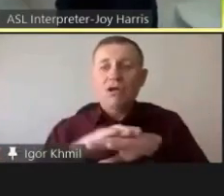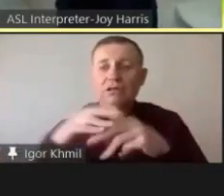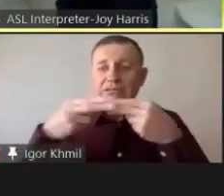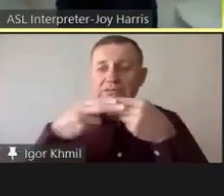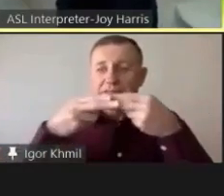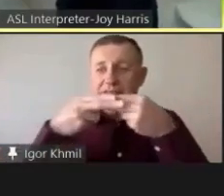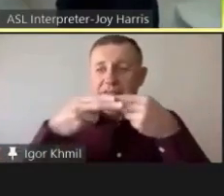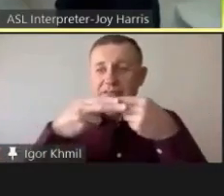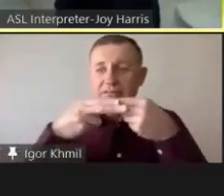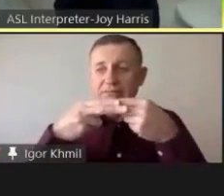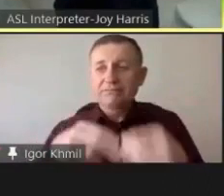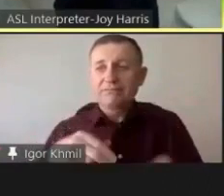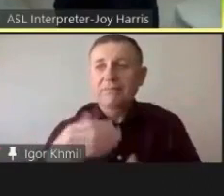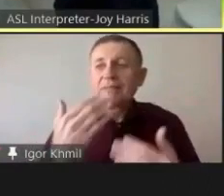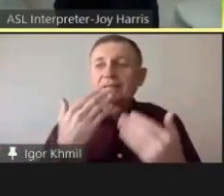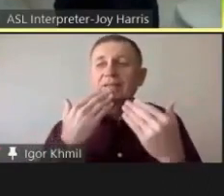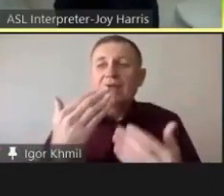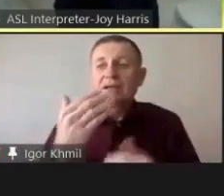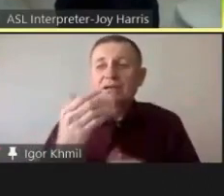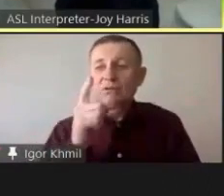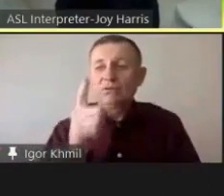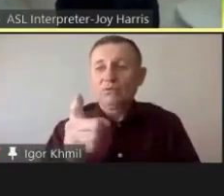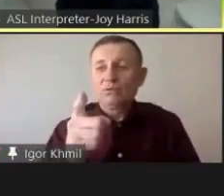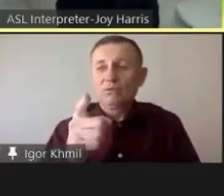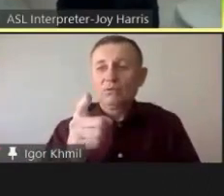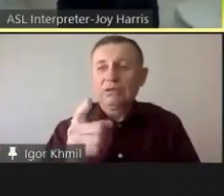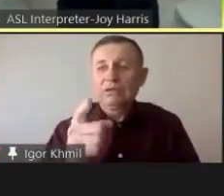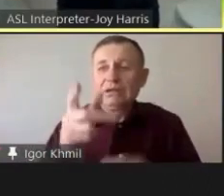the information provided on the slide.